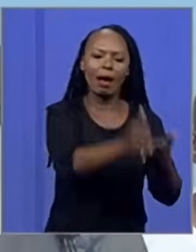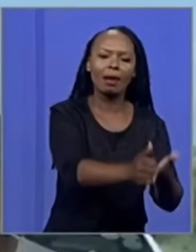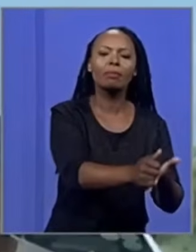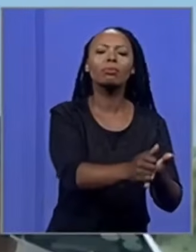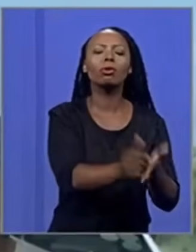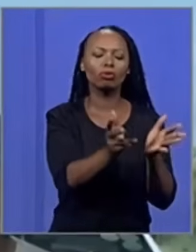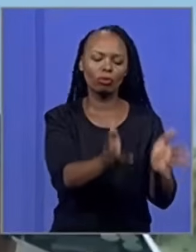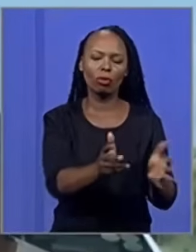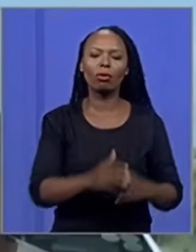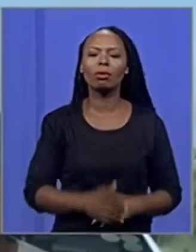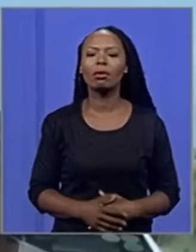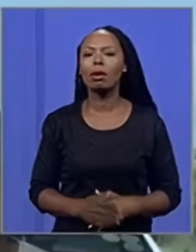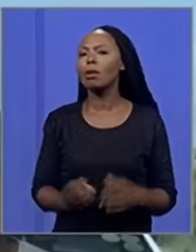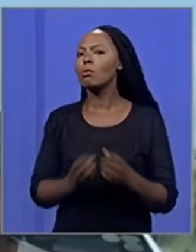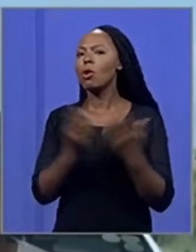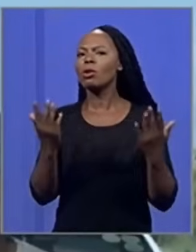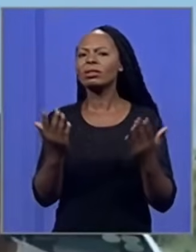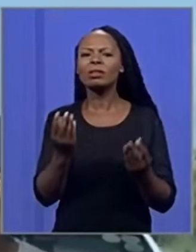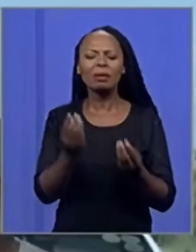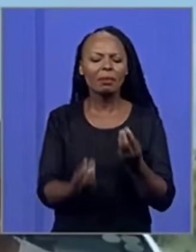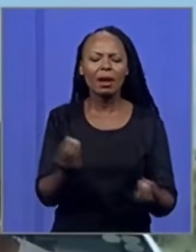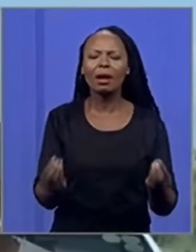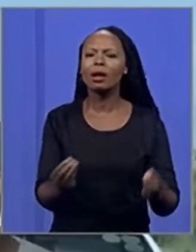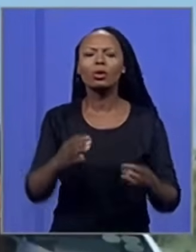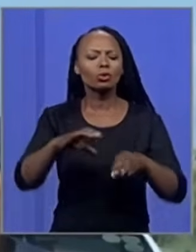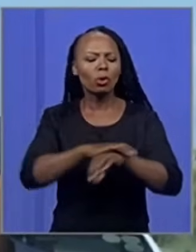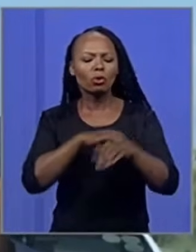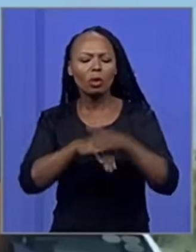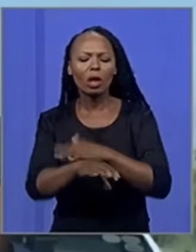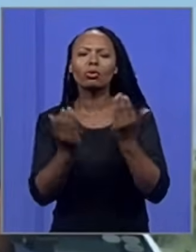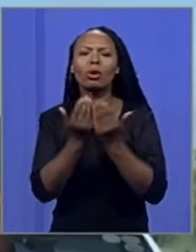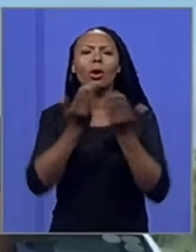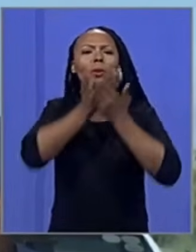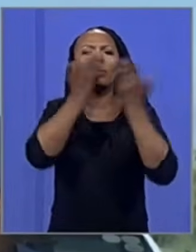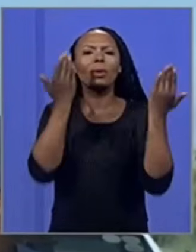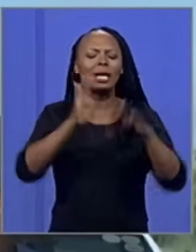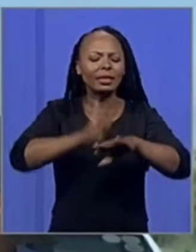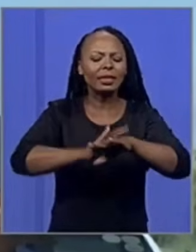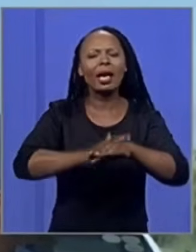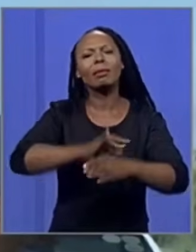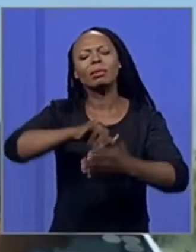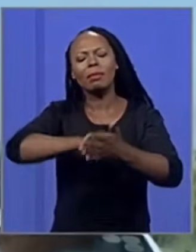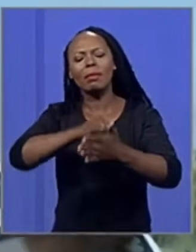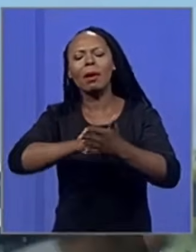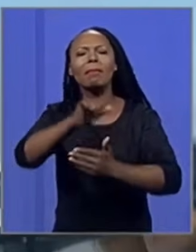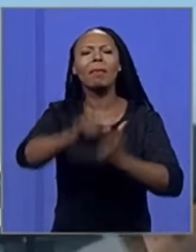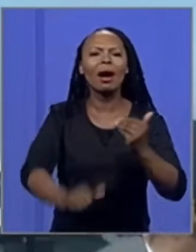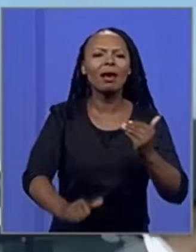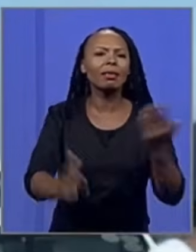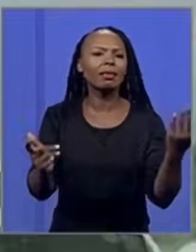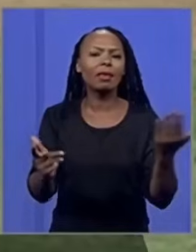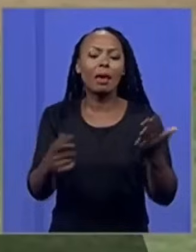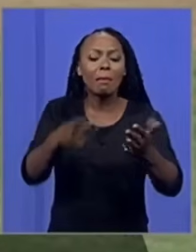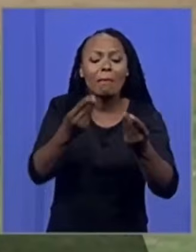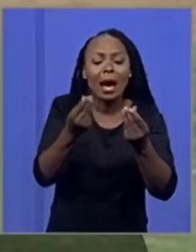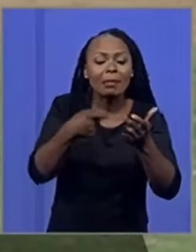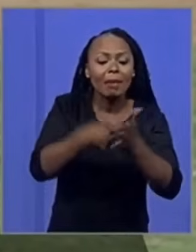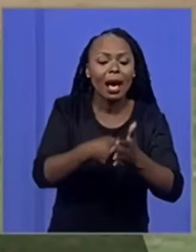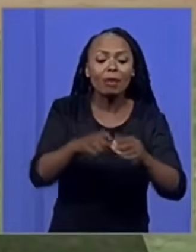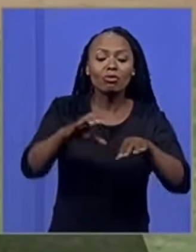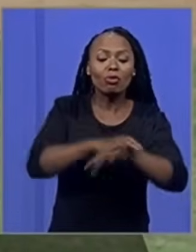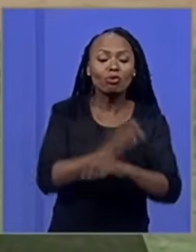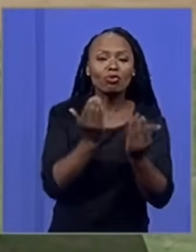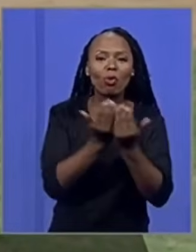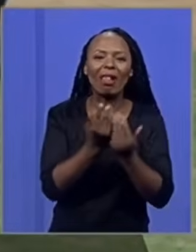join. Batho ka bontsi ba tlhoka ditlhako especially when it comes to January a bana madi a go gore ka ditlhako. Motse ono